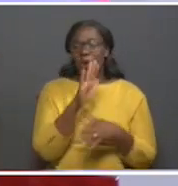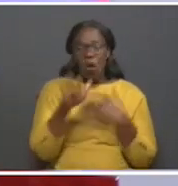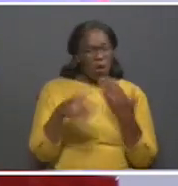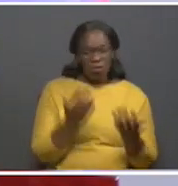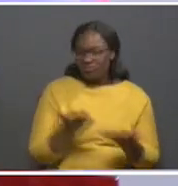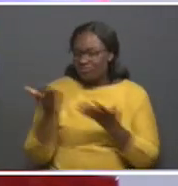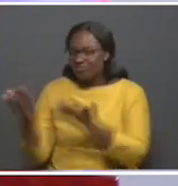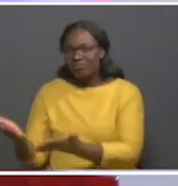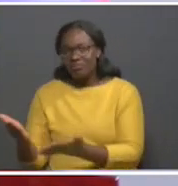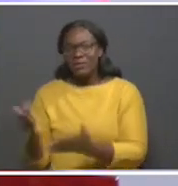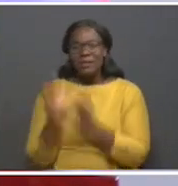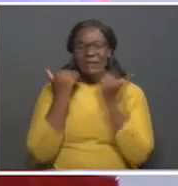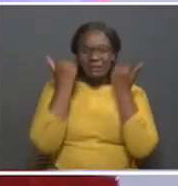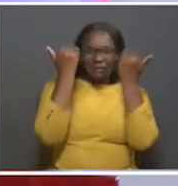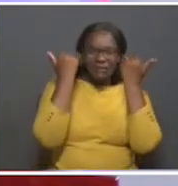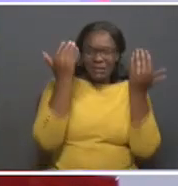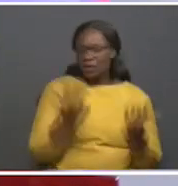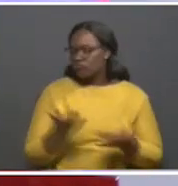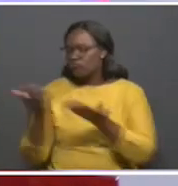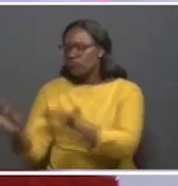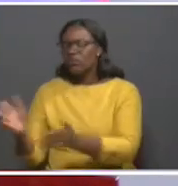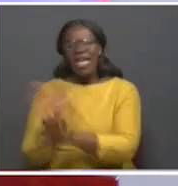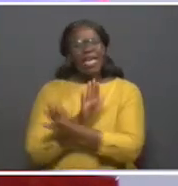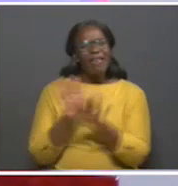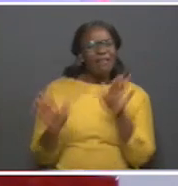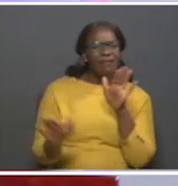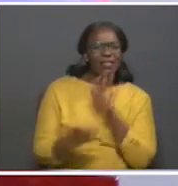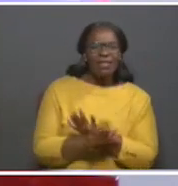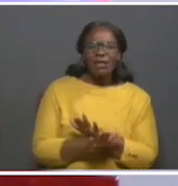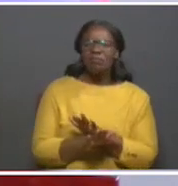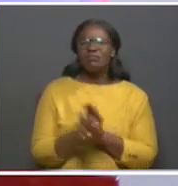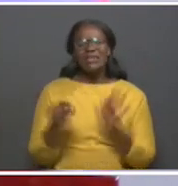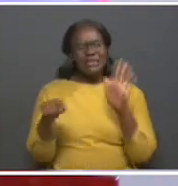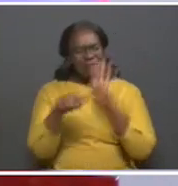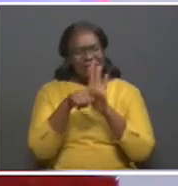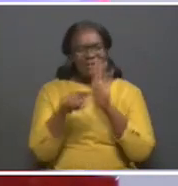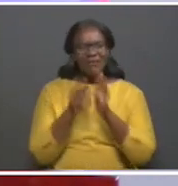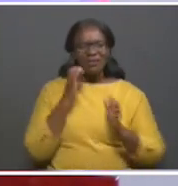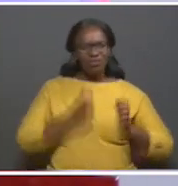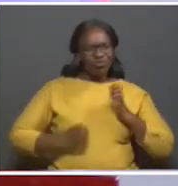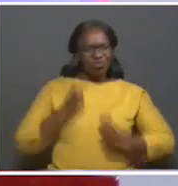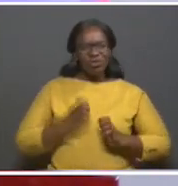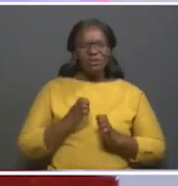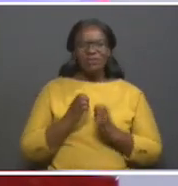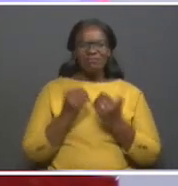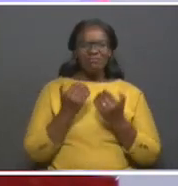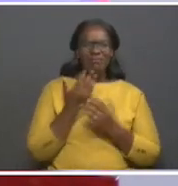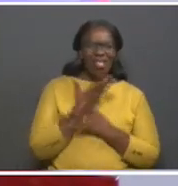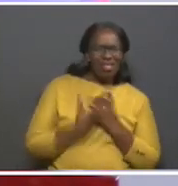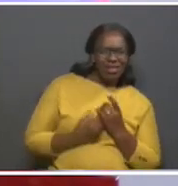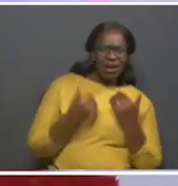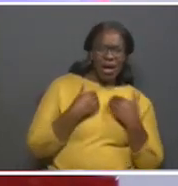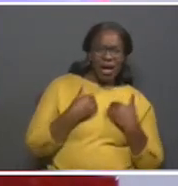Lay down the stress. Lay down every negative emotion, every distress that you may be